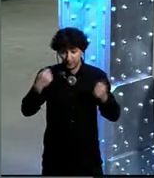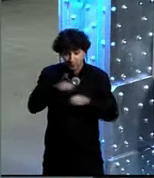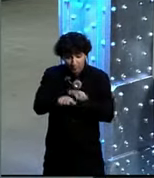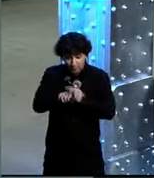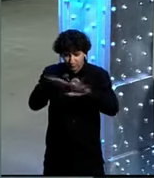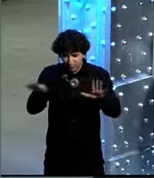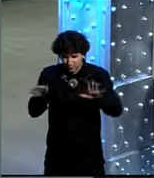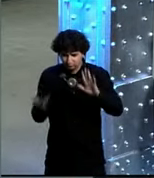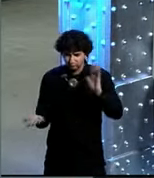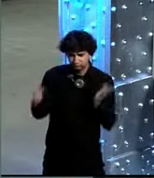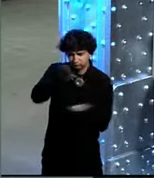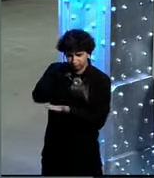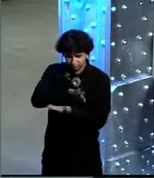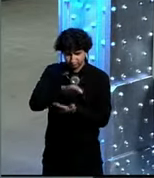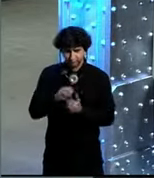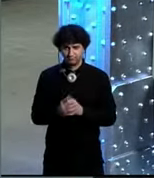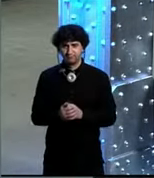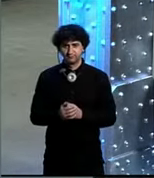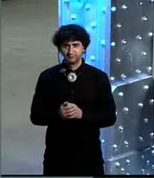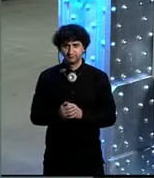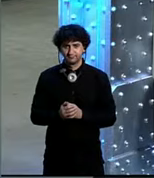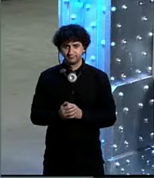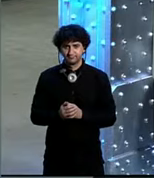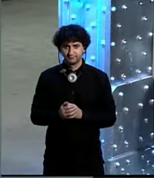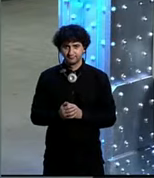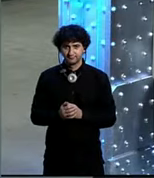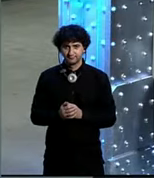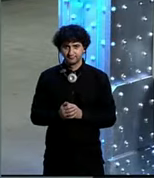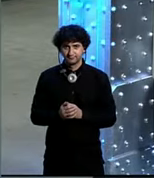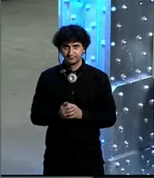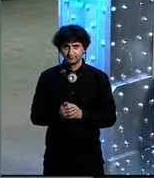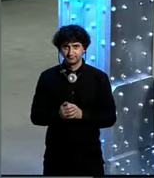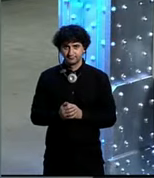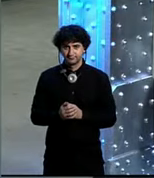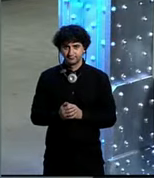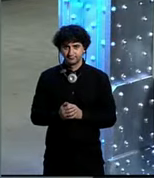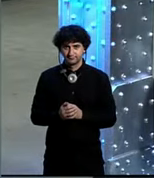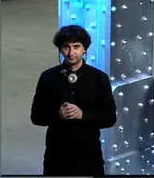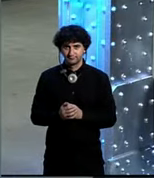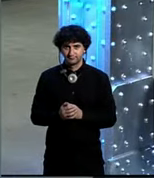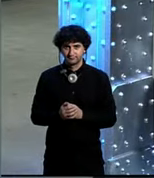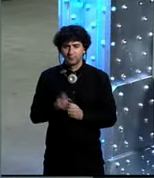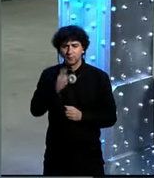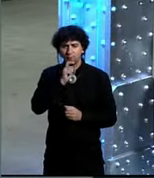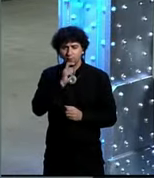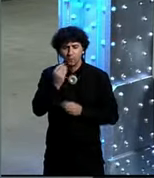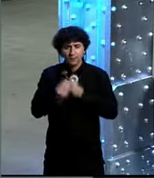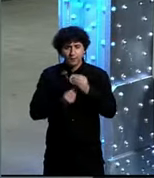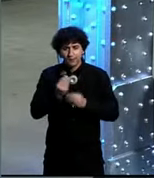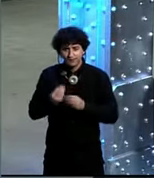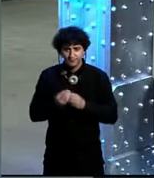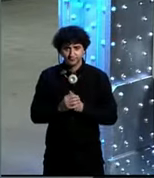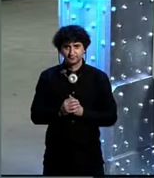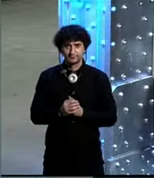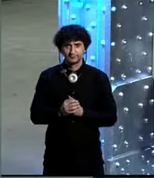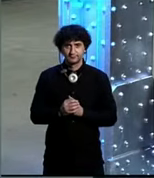to speak to, the necessary tool and the reason to actually try to reach some other people. So give the people the tools and the